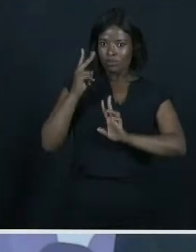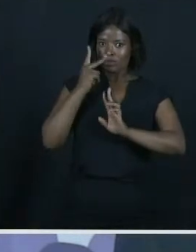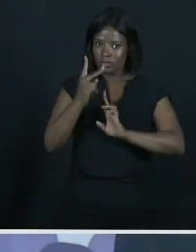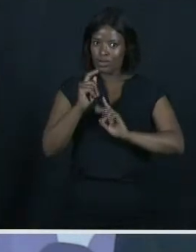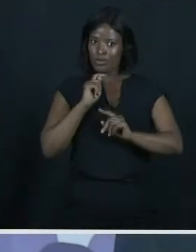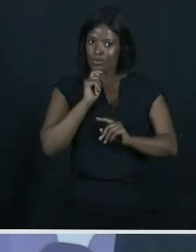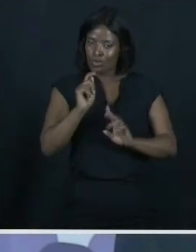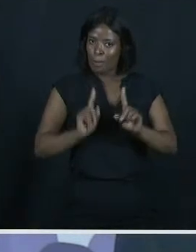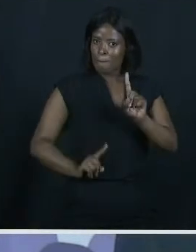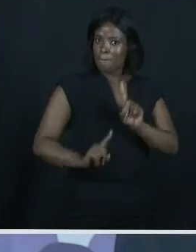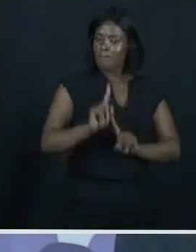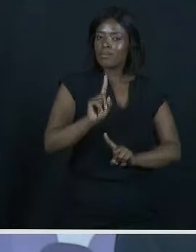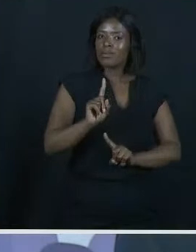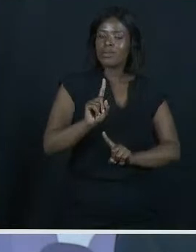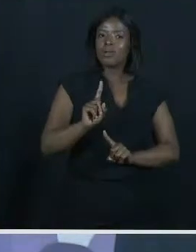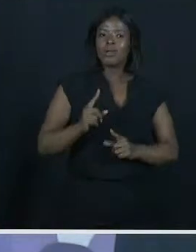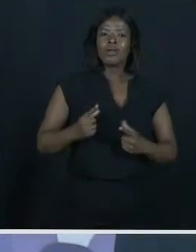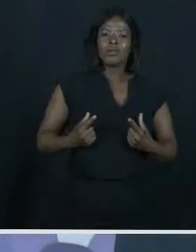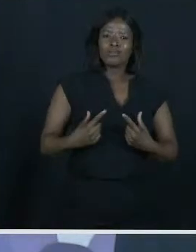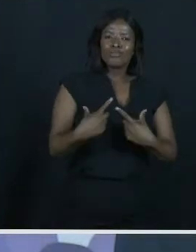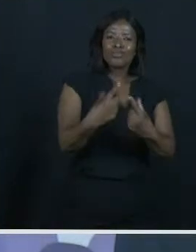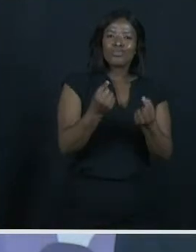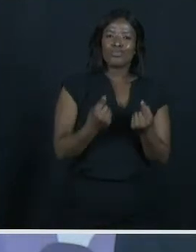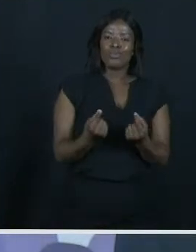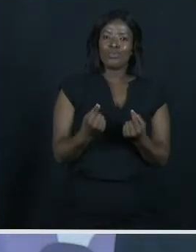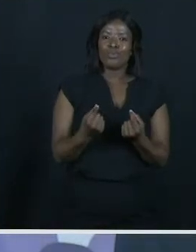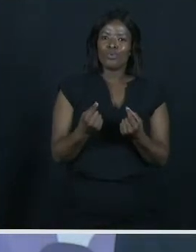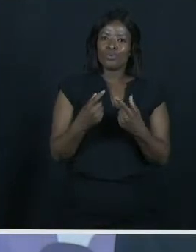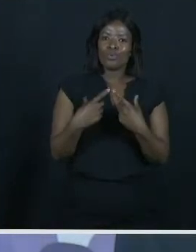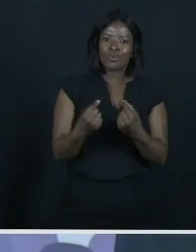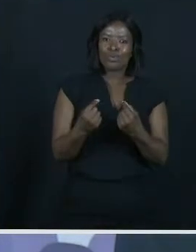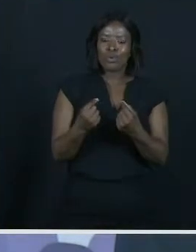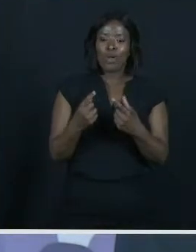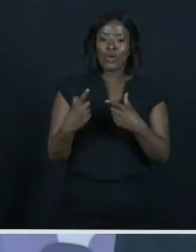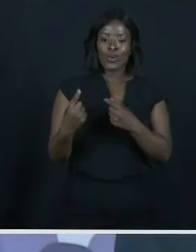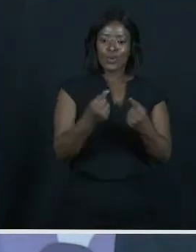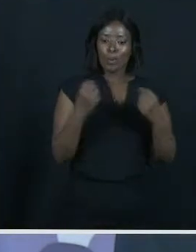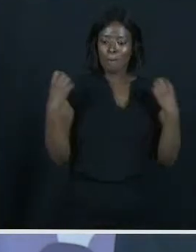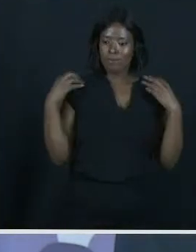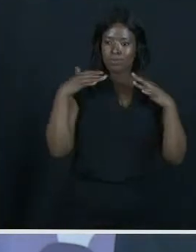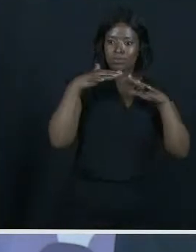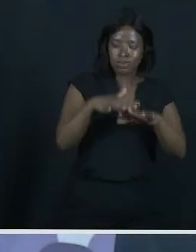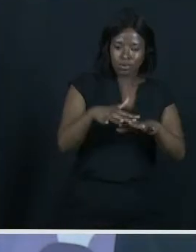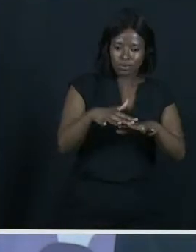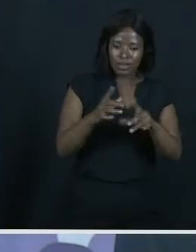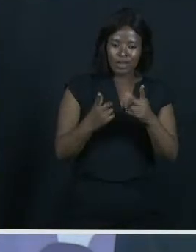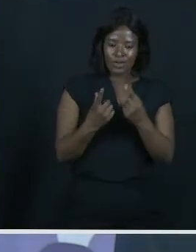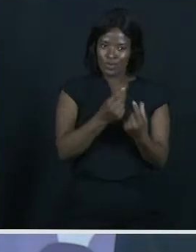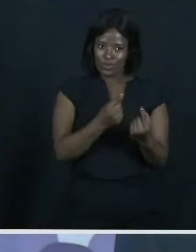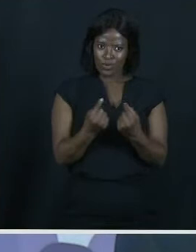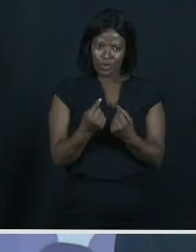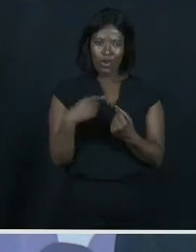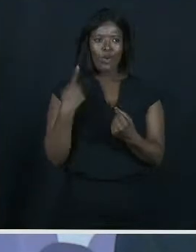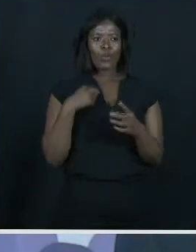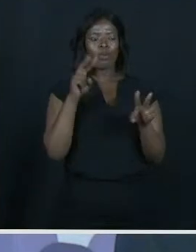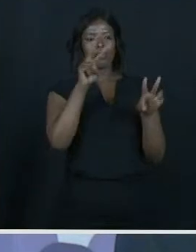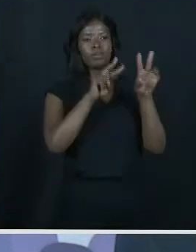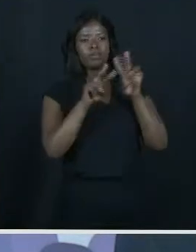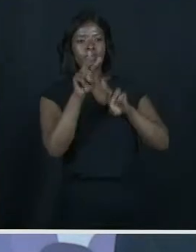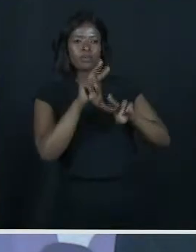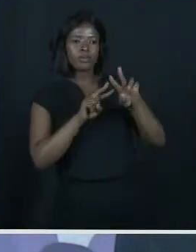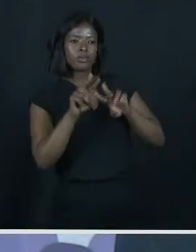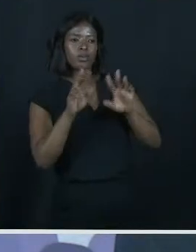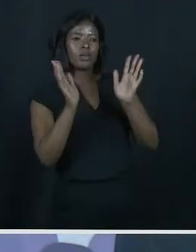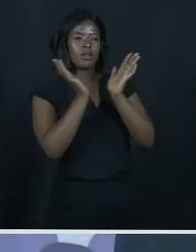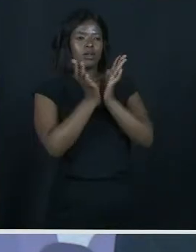women? What should be amplified and accelerated? Those are the questions we address at this summit. And we use